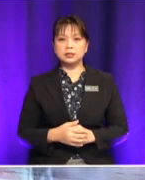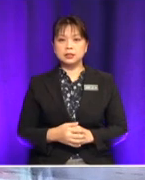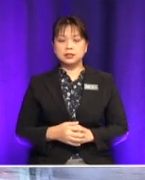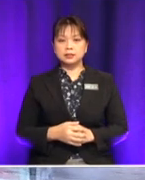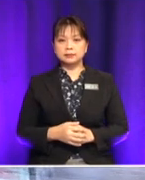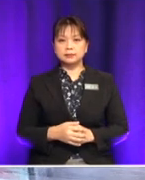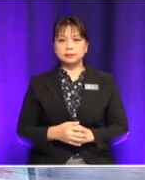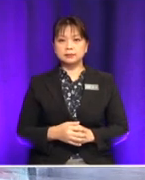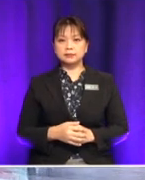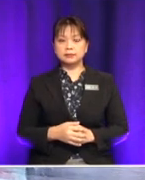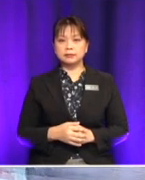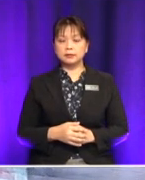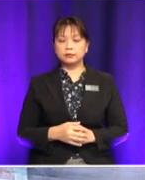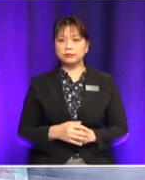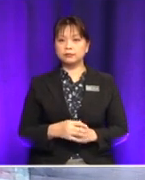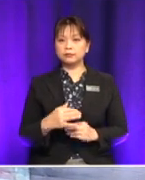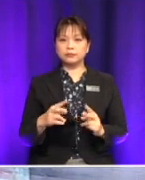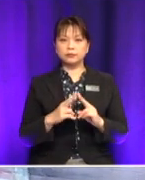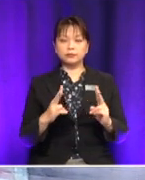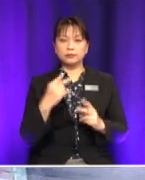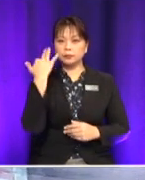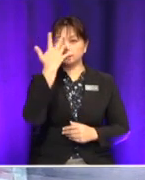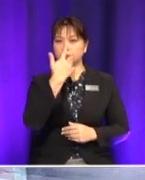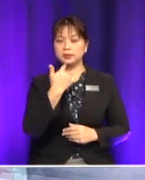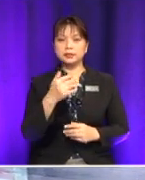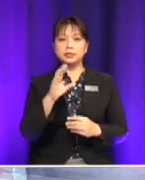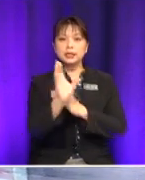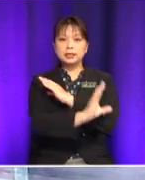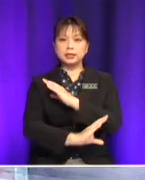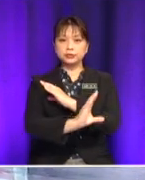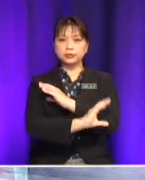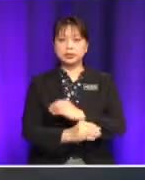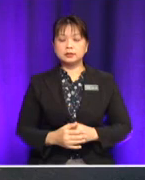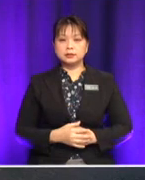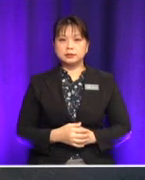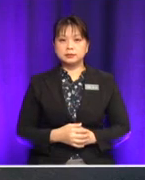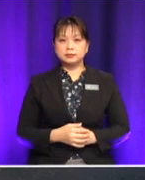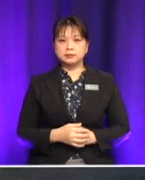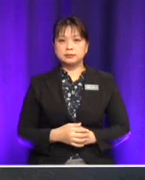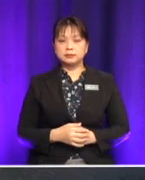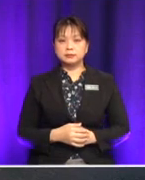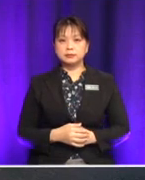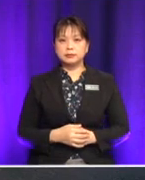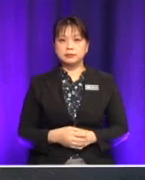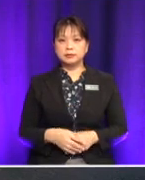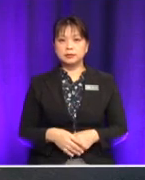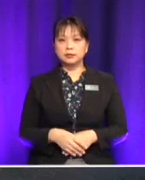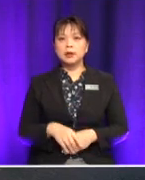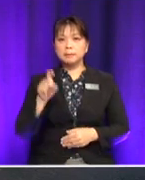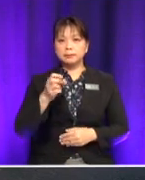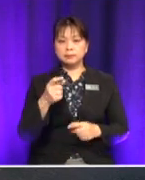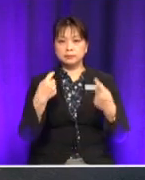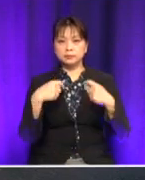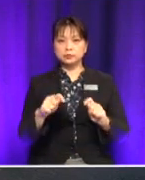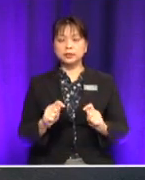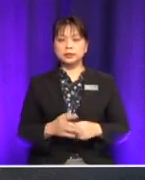A fascinating country indeed, with beautiful scenery, but that's not all. Those who visit must try some of the